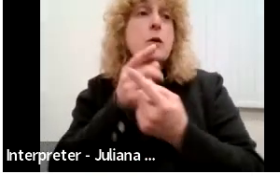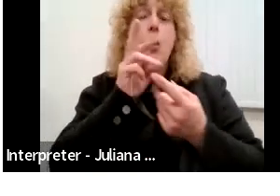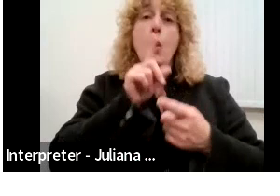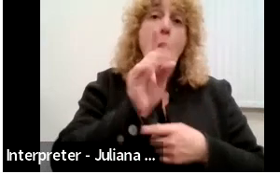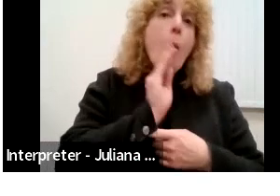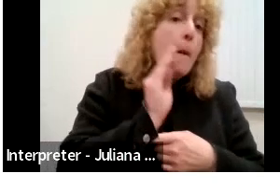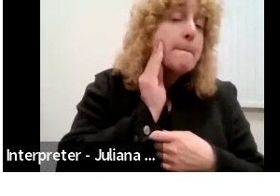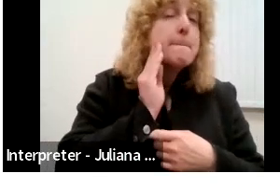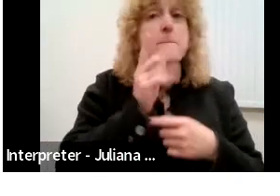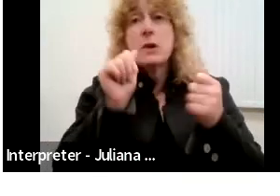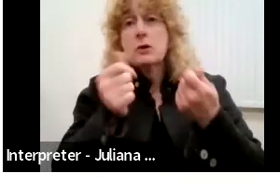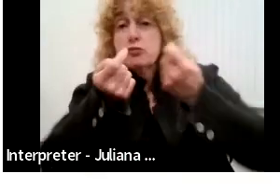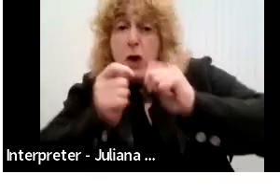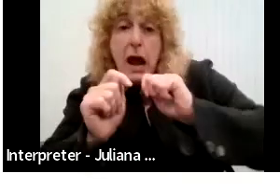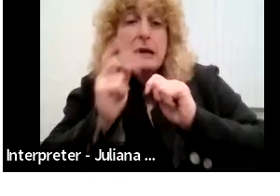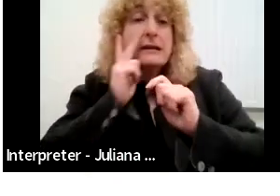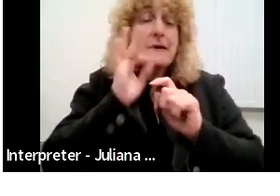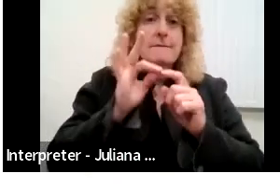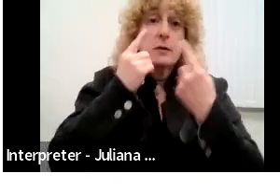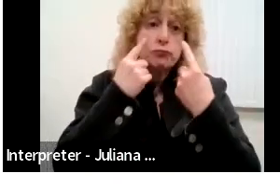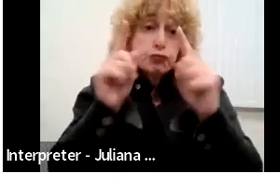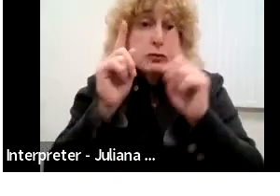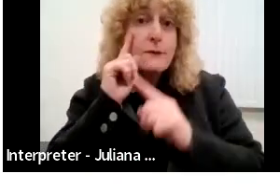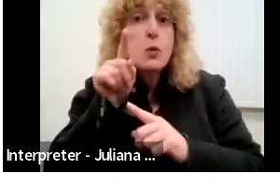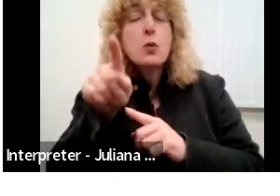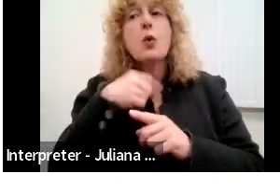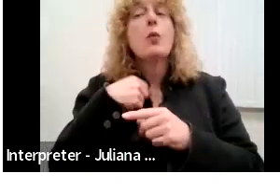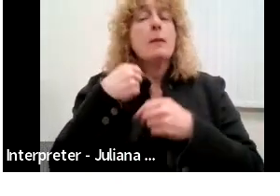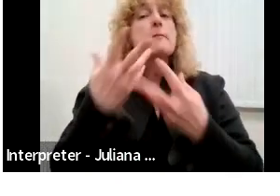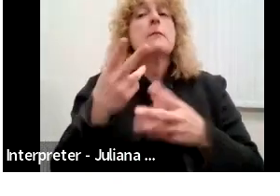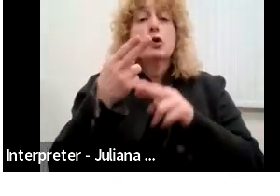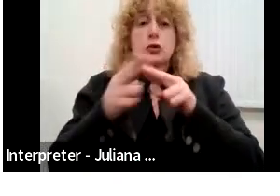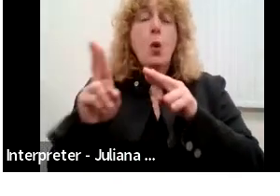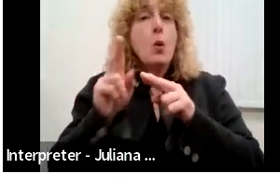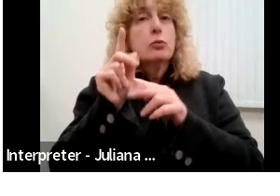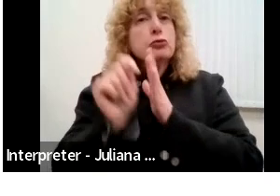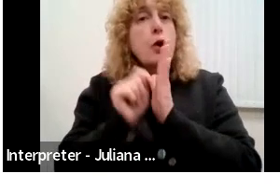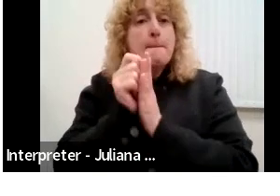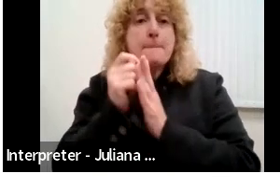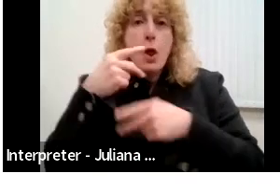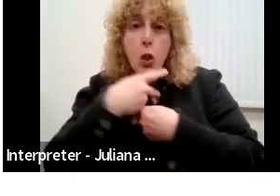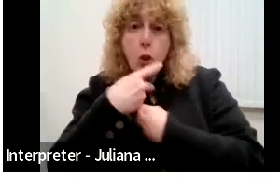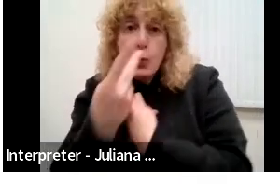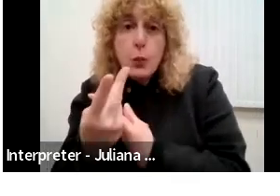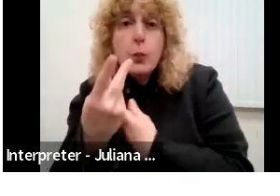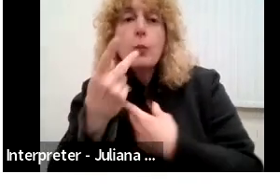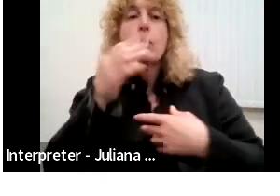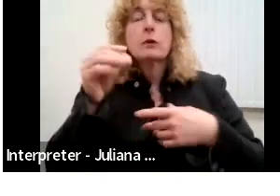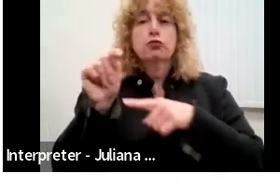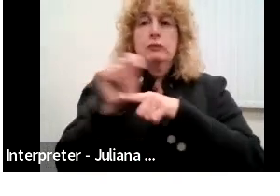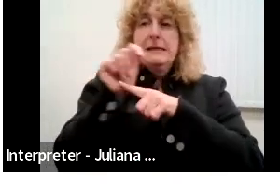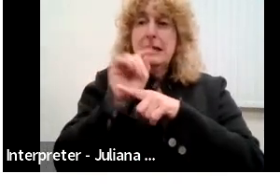you. We also provide short-term loans of those devices, and we provide trainings like this training that we're doing